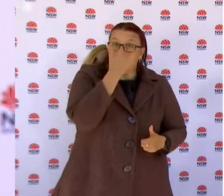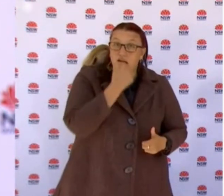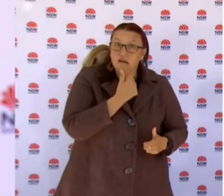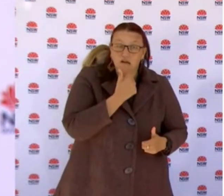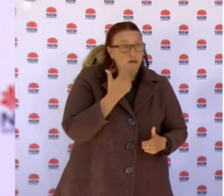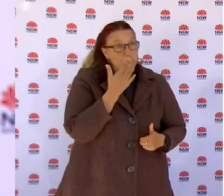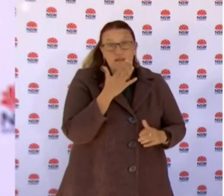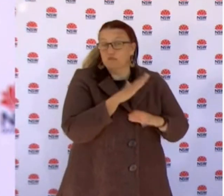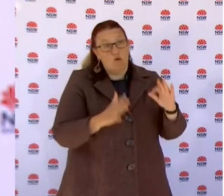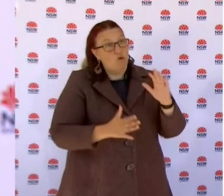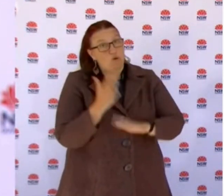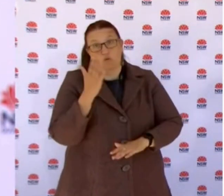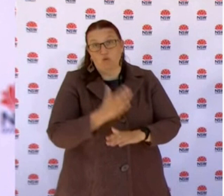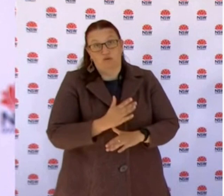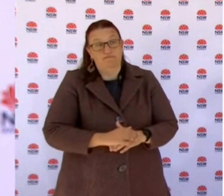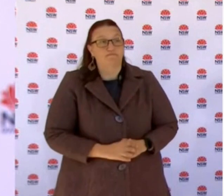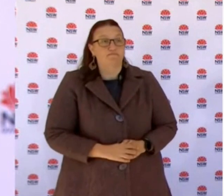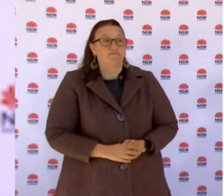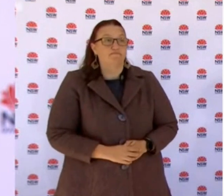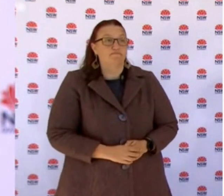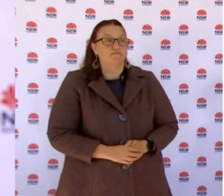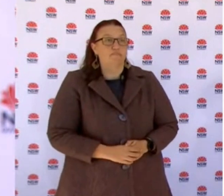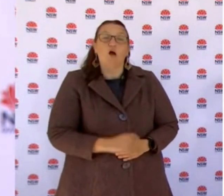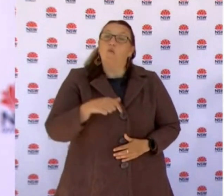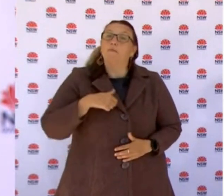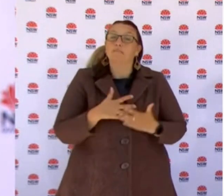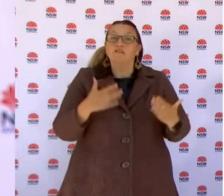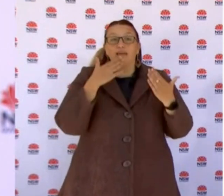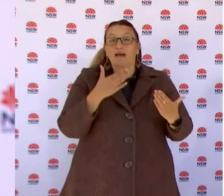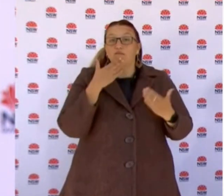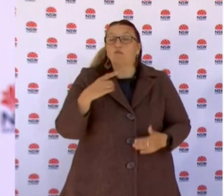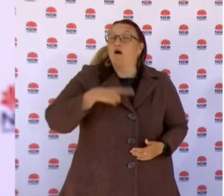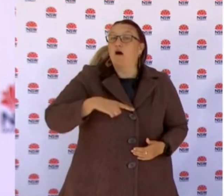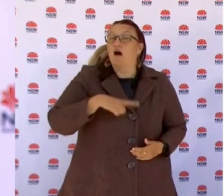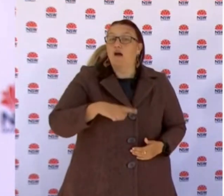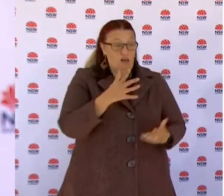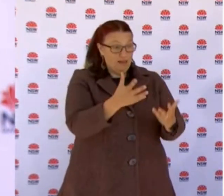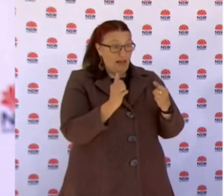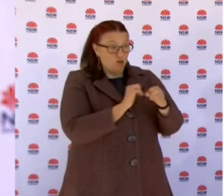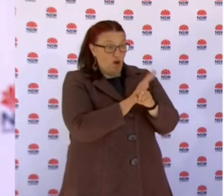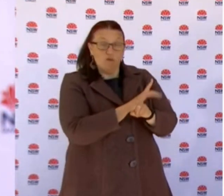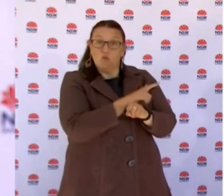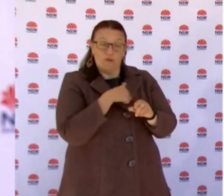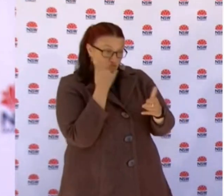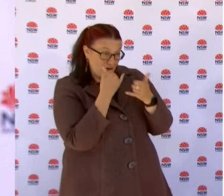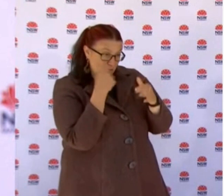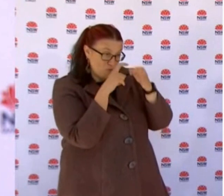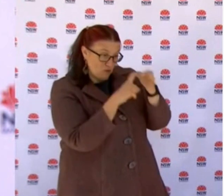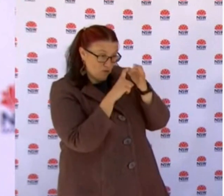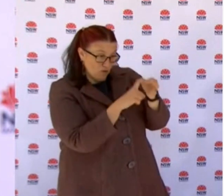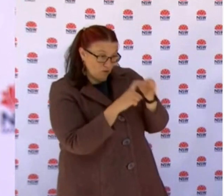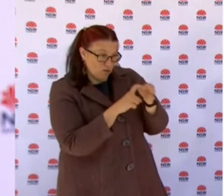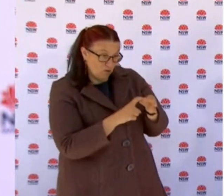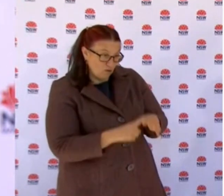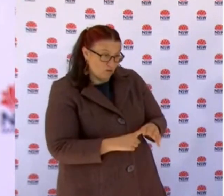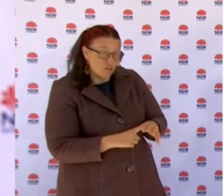very honest with health and letting us know your contacts, letting us know what's going on. Health maintains everybody's privacy.